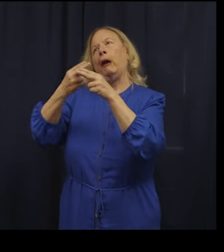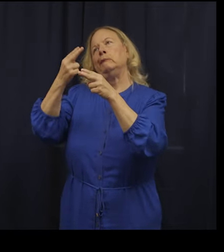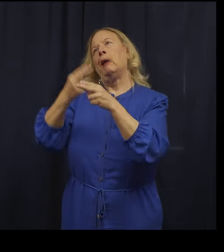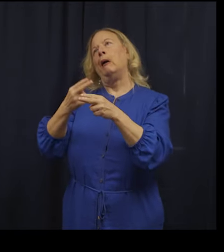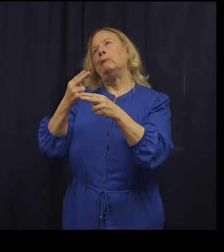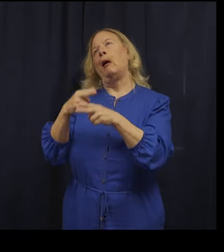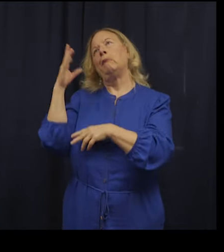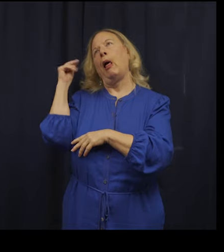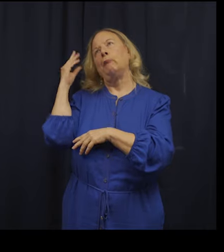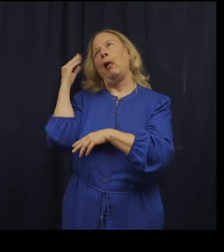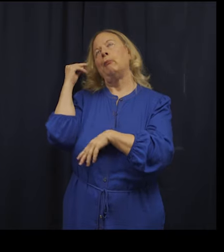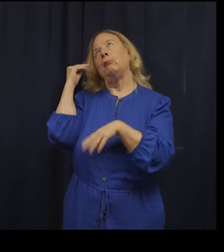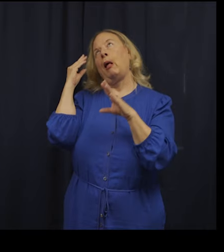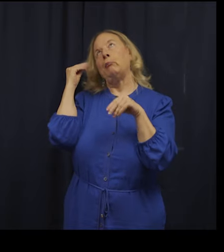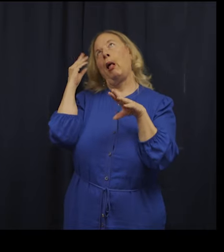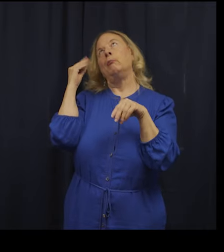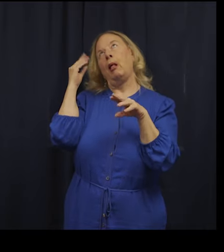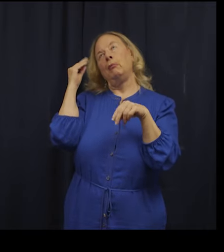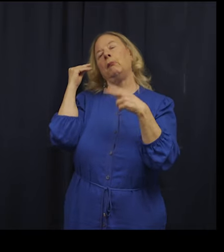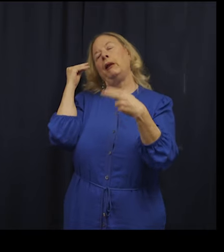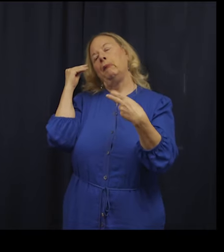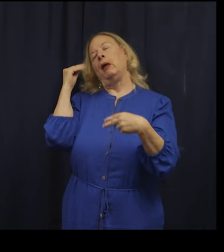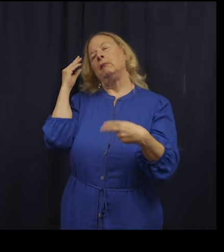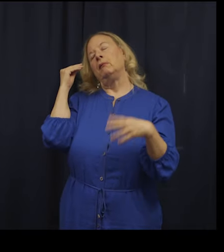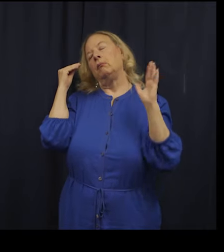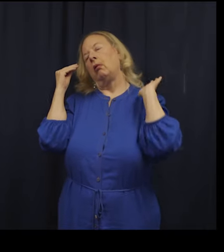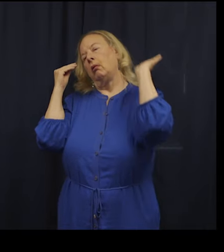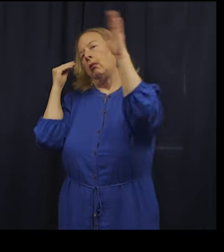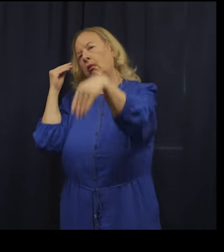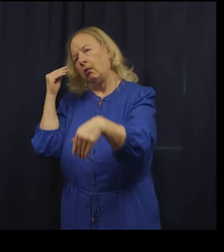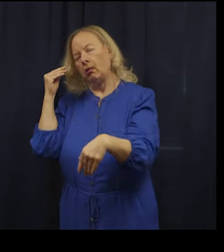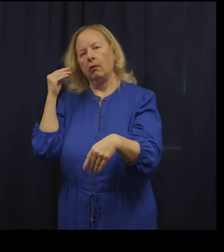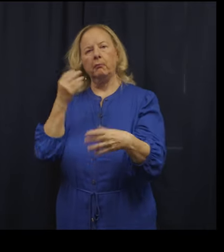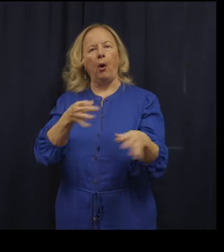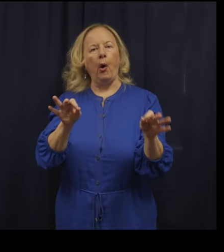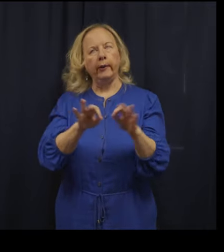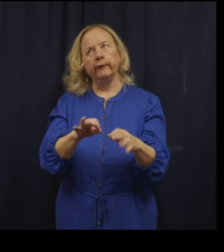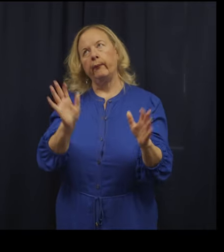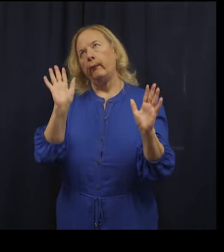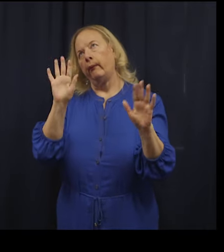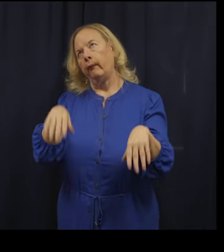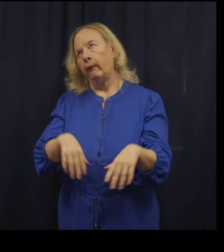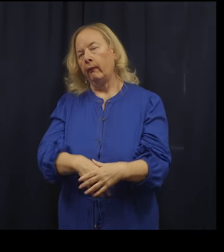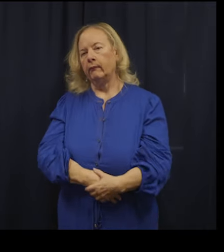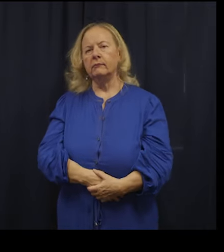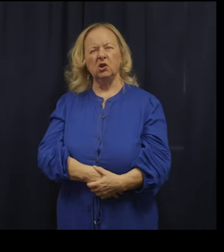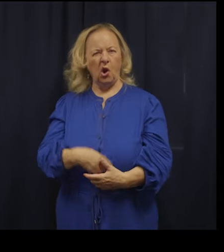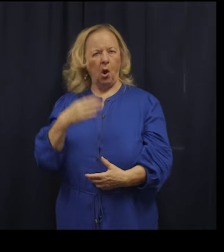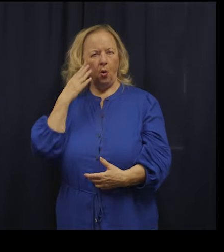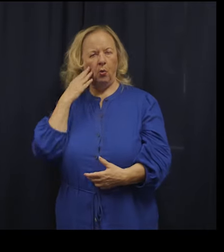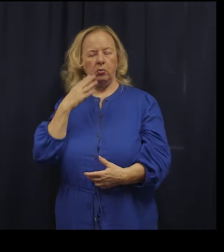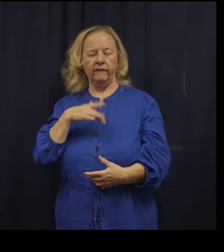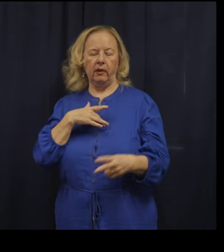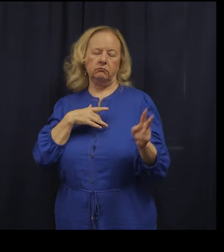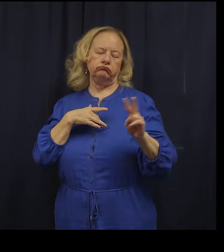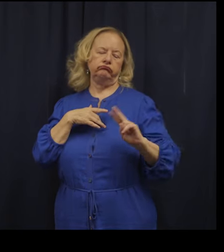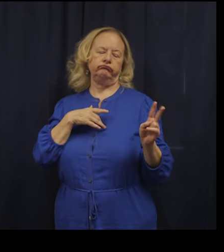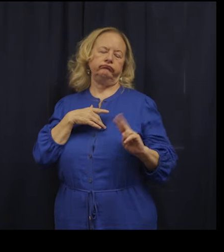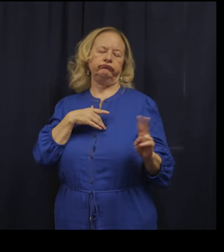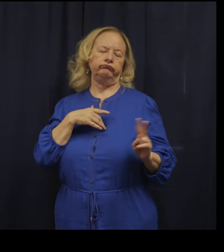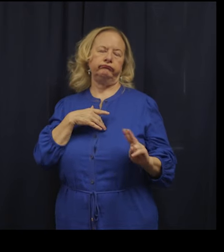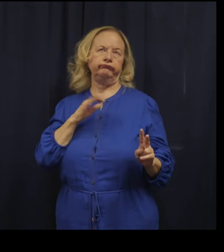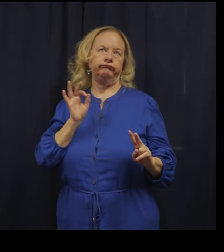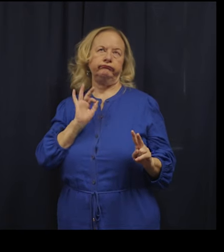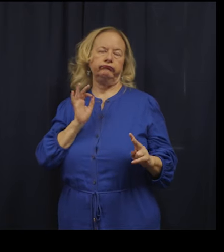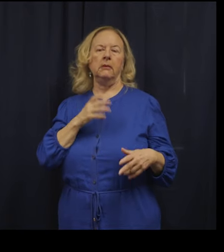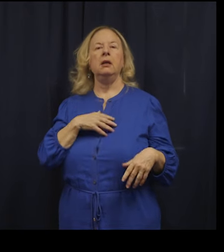it's like blah, blah, blah, blah, blah, blah, blah, blah, blah. Let's skip over and go to something that's important, you know. But how